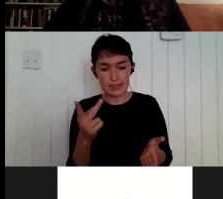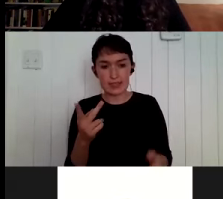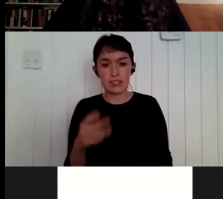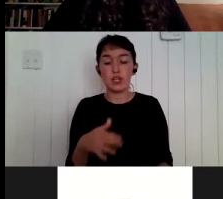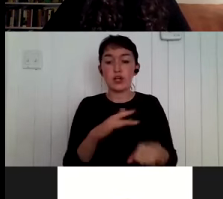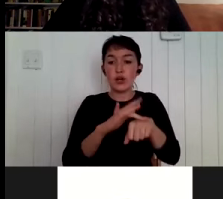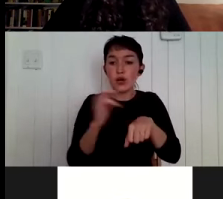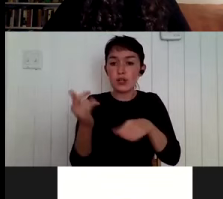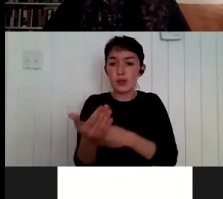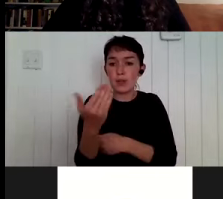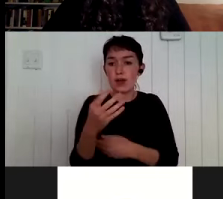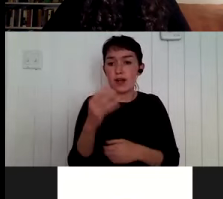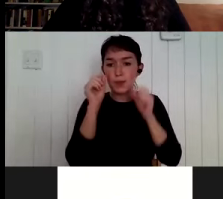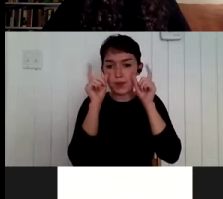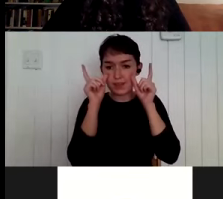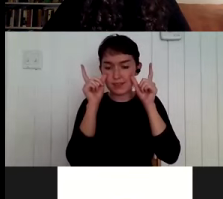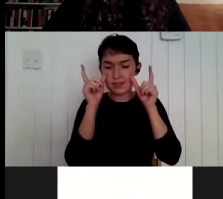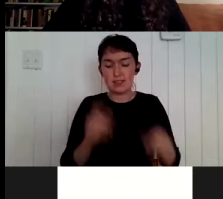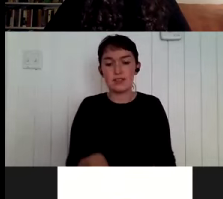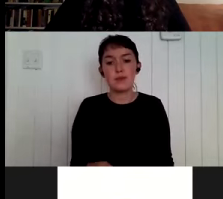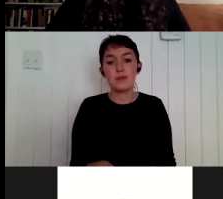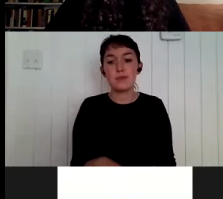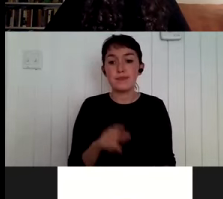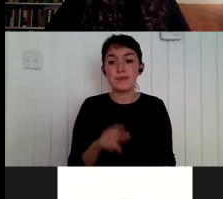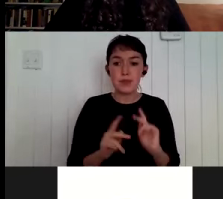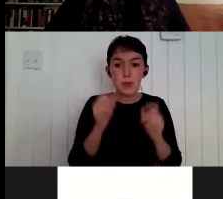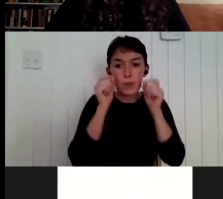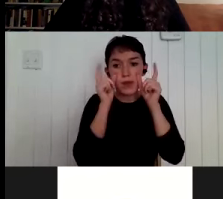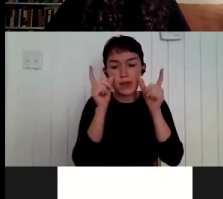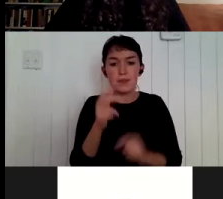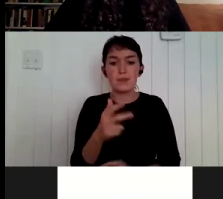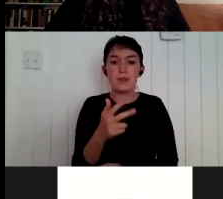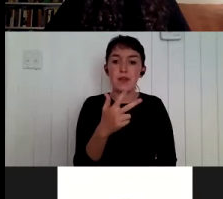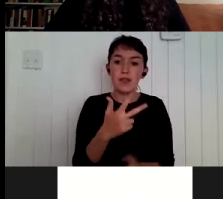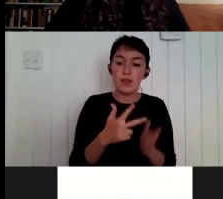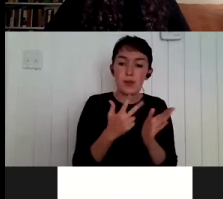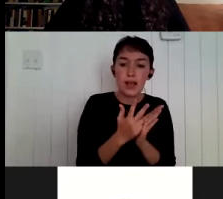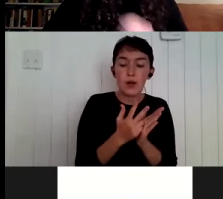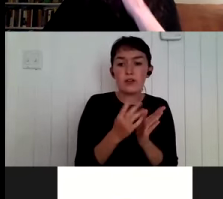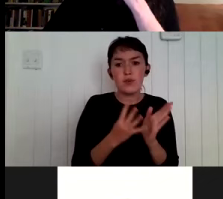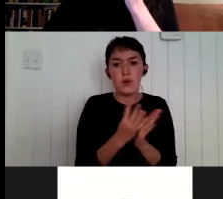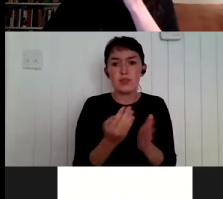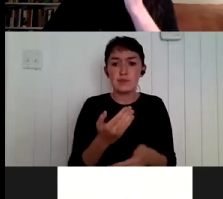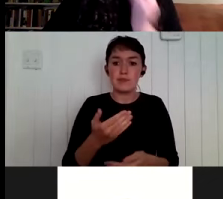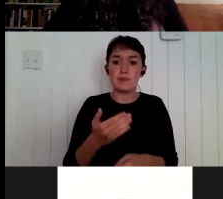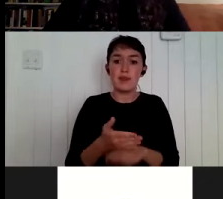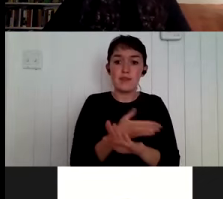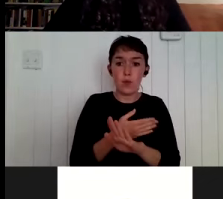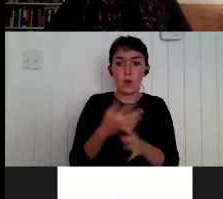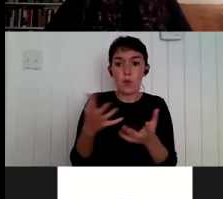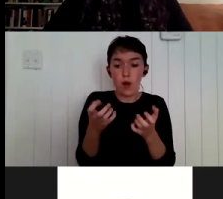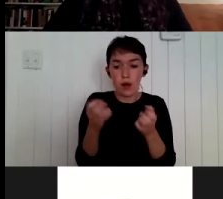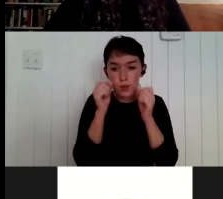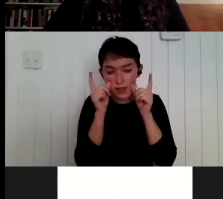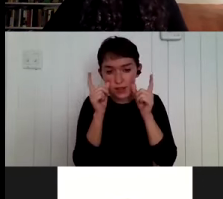right? So individuals waking up sort of 3 to 4 hours before they actually want to get up and not being able to fall asleep. Also in depression is the flip end